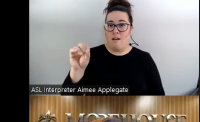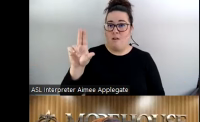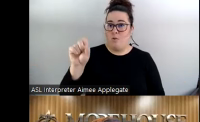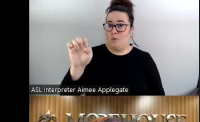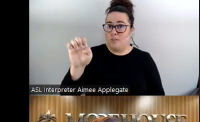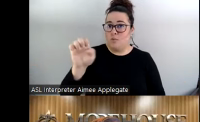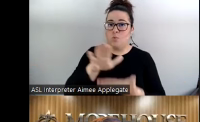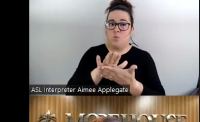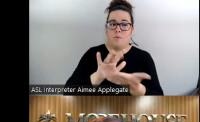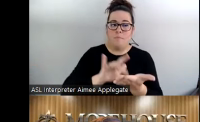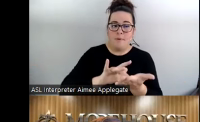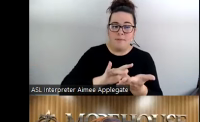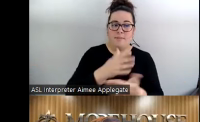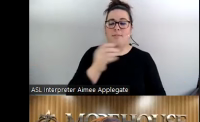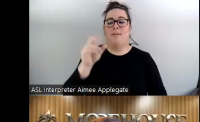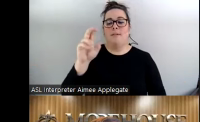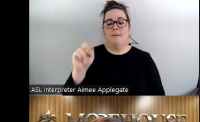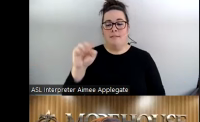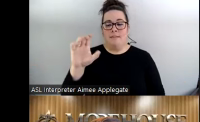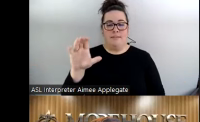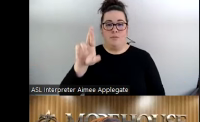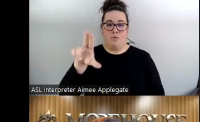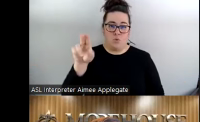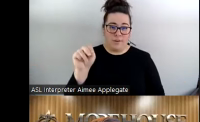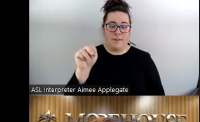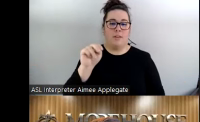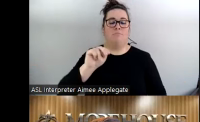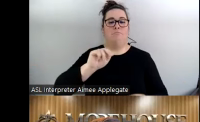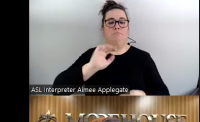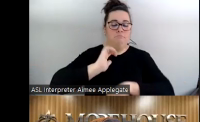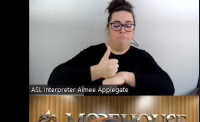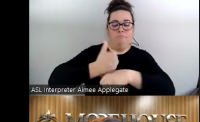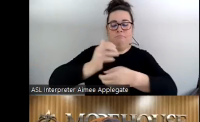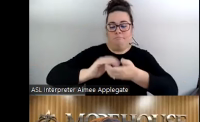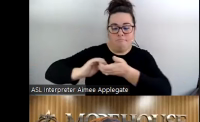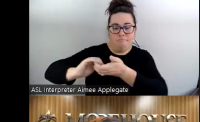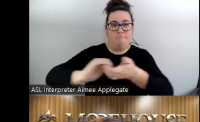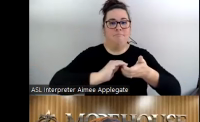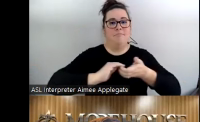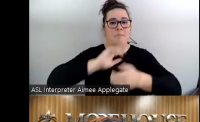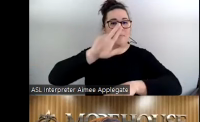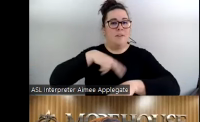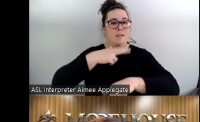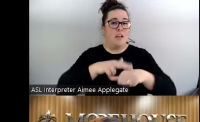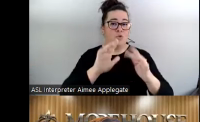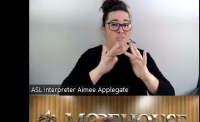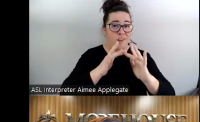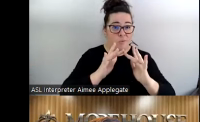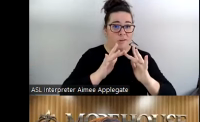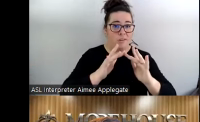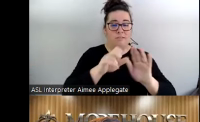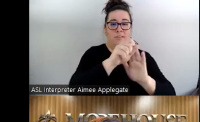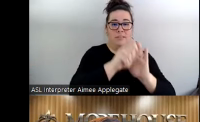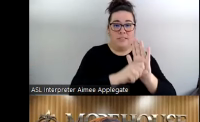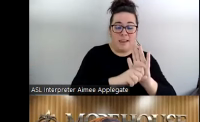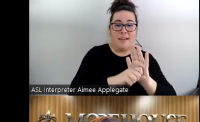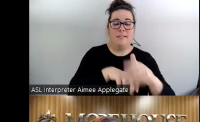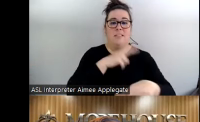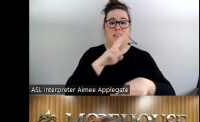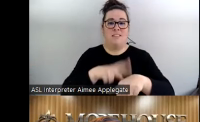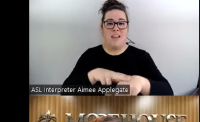Network coordinates a strategic and a structured national network of state, national, territories, and